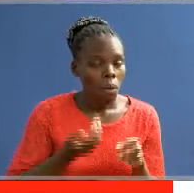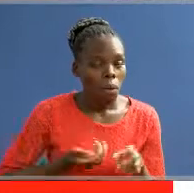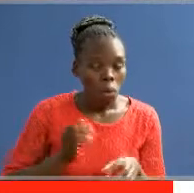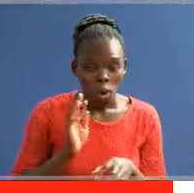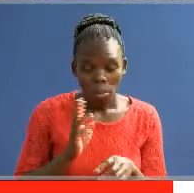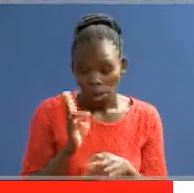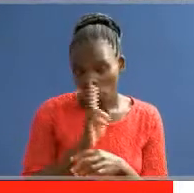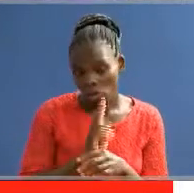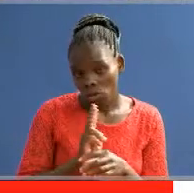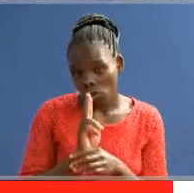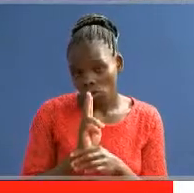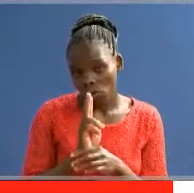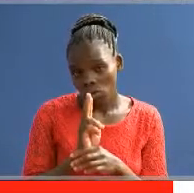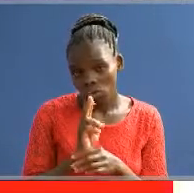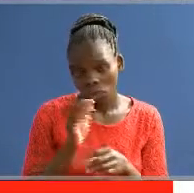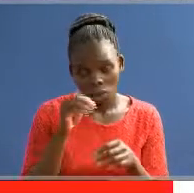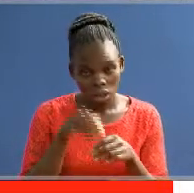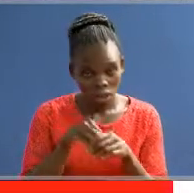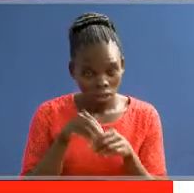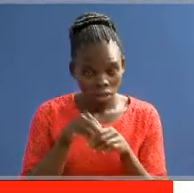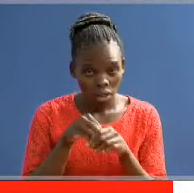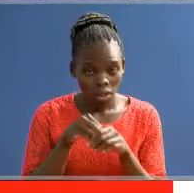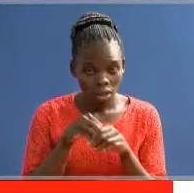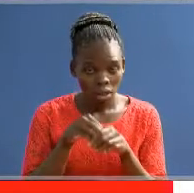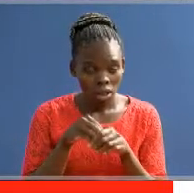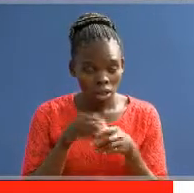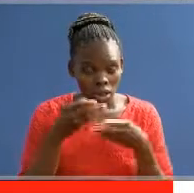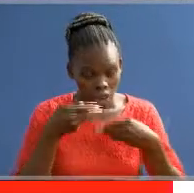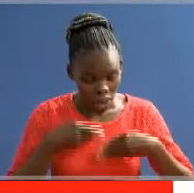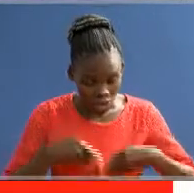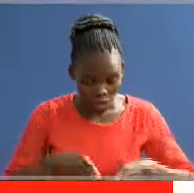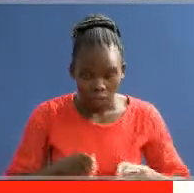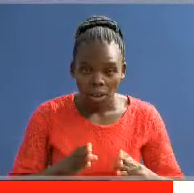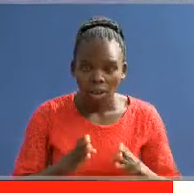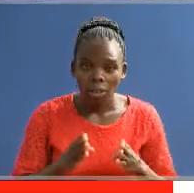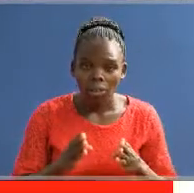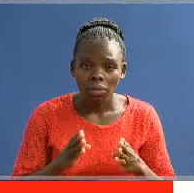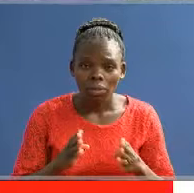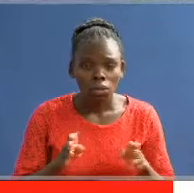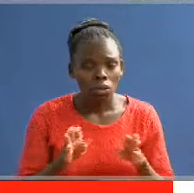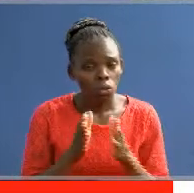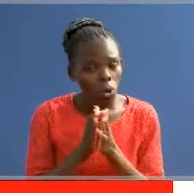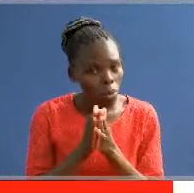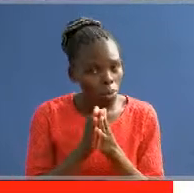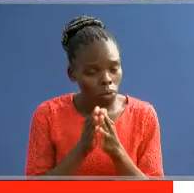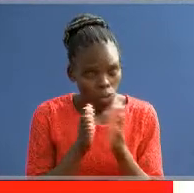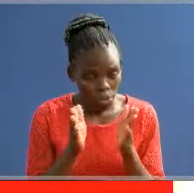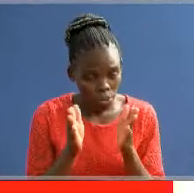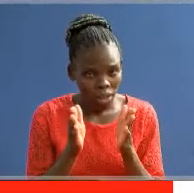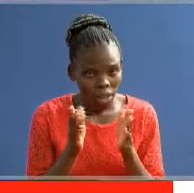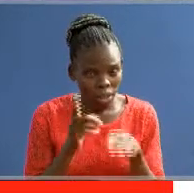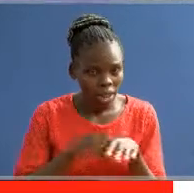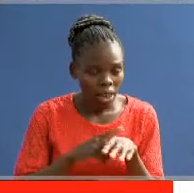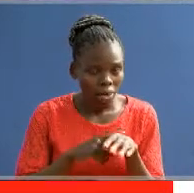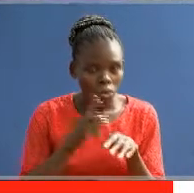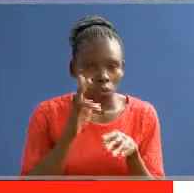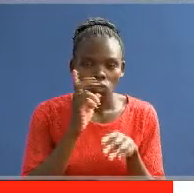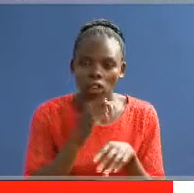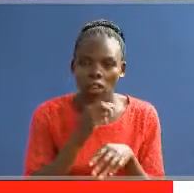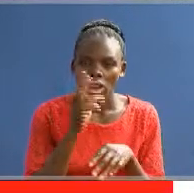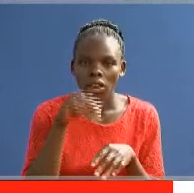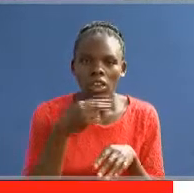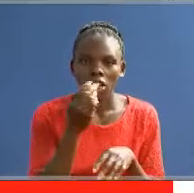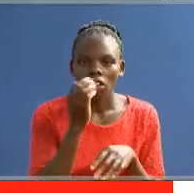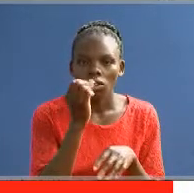unafaa kutumia kuingiza njia zako za uzazi za siri kufungua wakati ushamaliza radiotherapy, hiyo